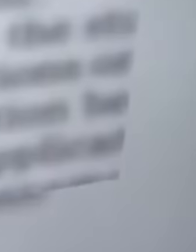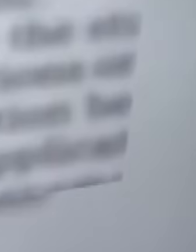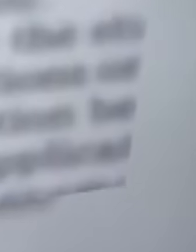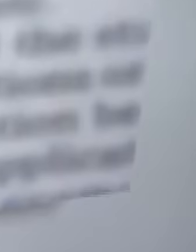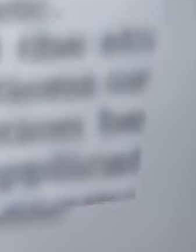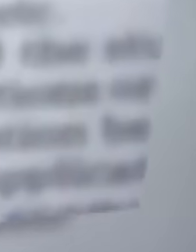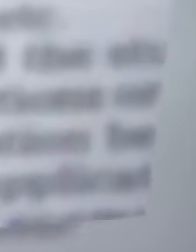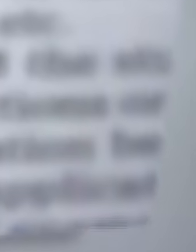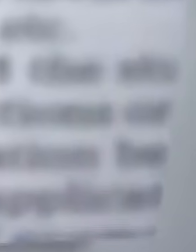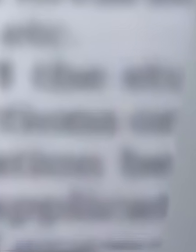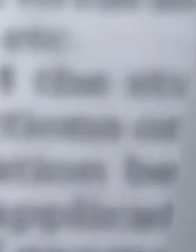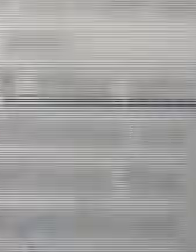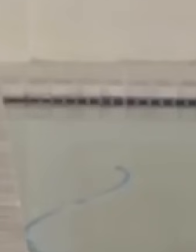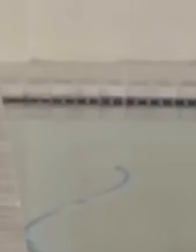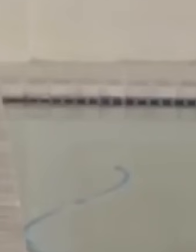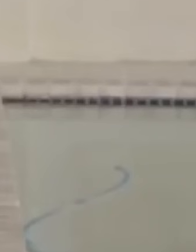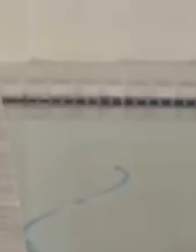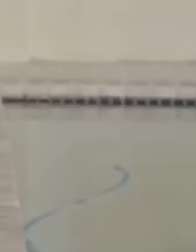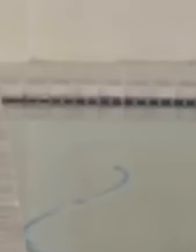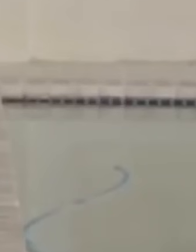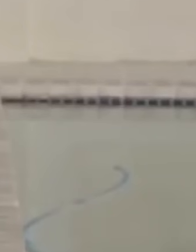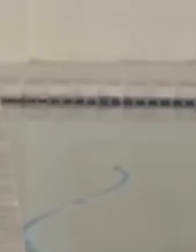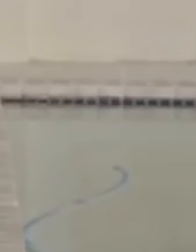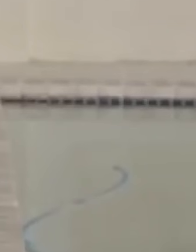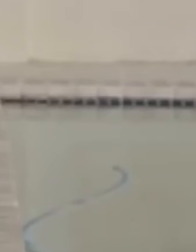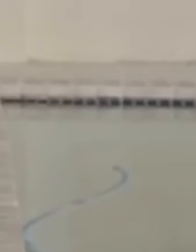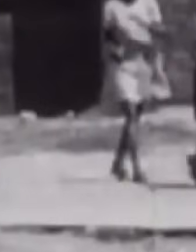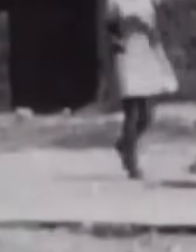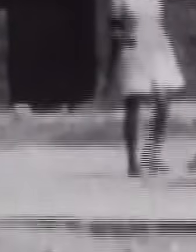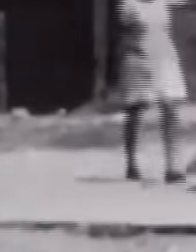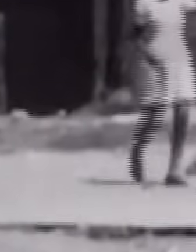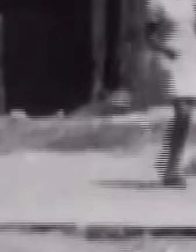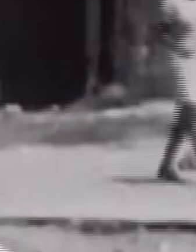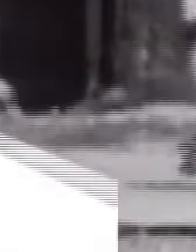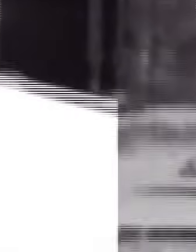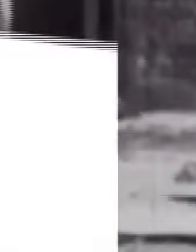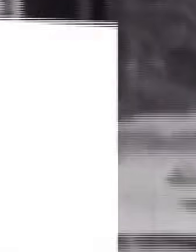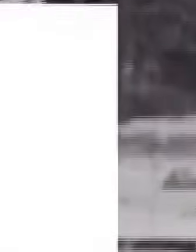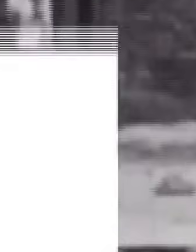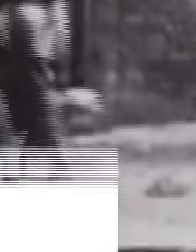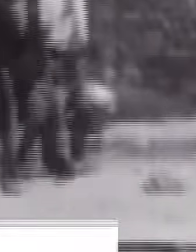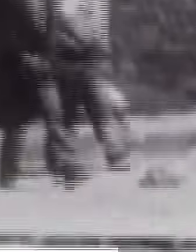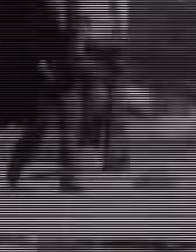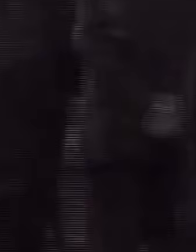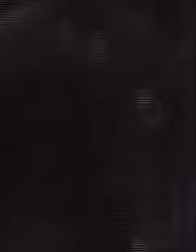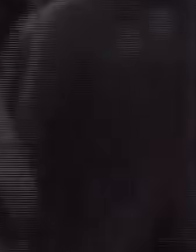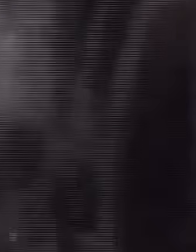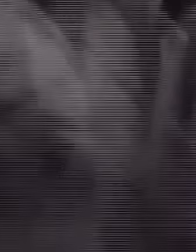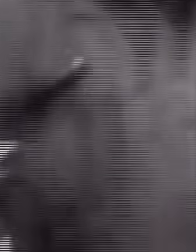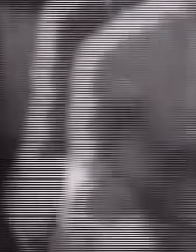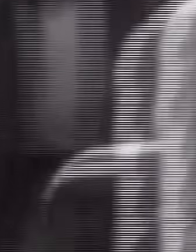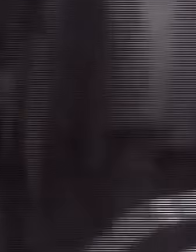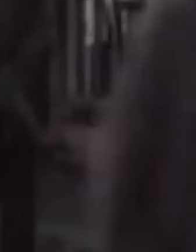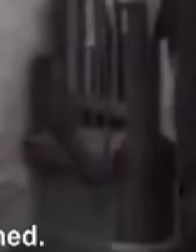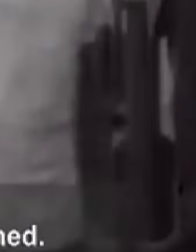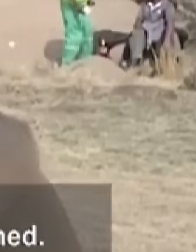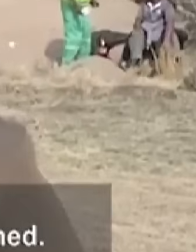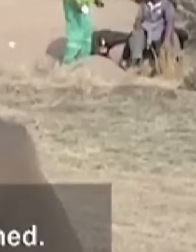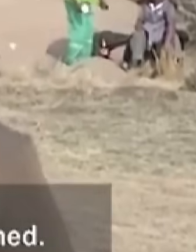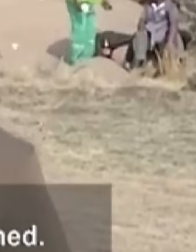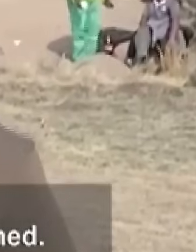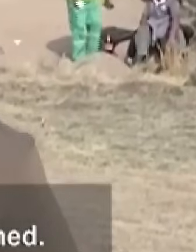To determine whether this is a language or not, you have to speak about grammar. Fanagalo, a new language that promoted ease of communication.